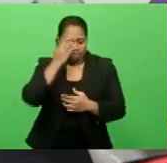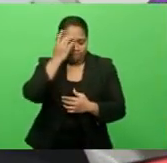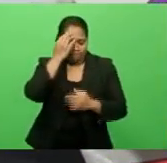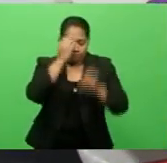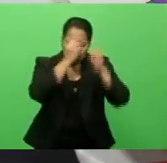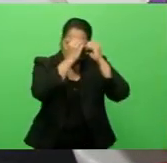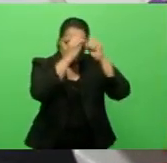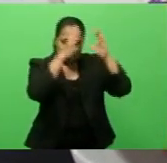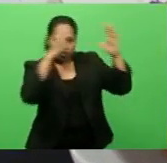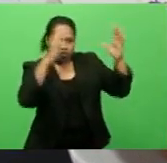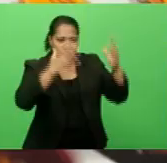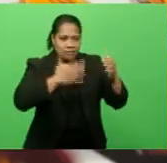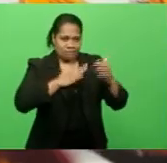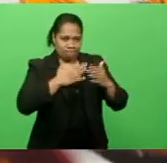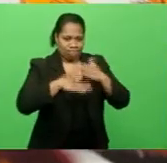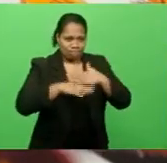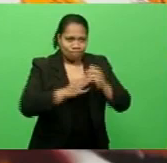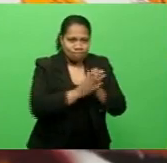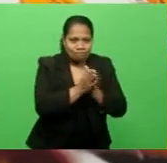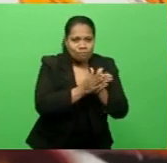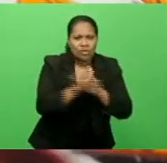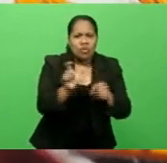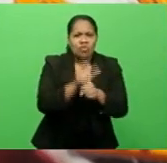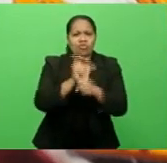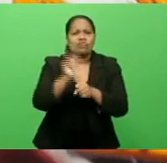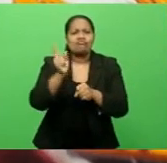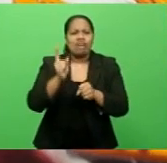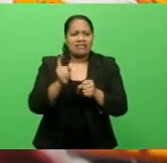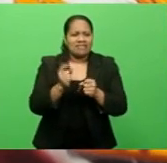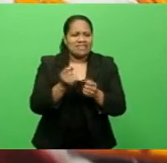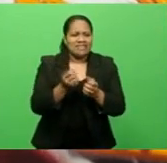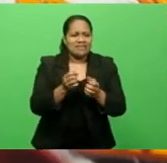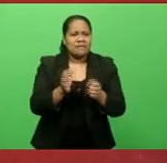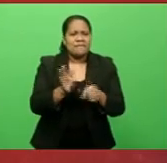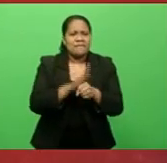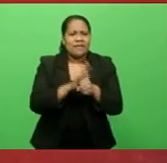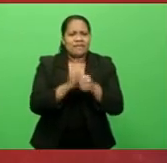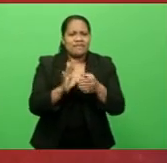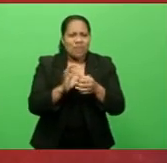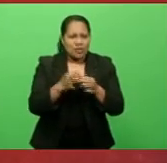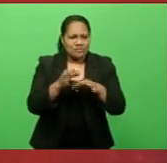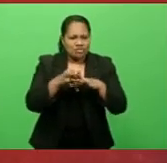her desire to create handmade jewelry. I